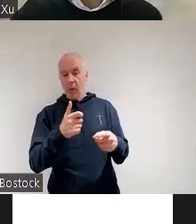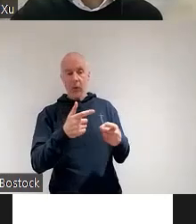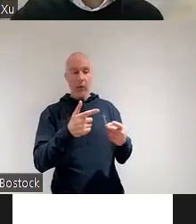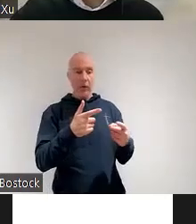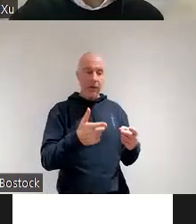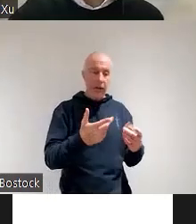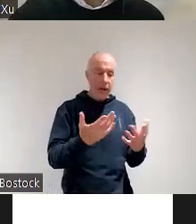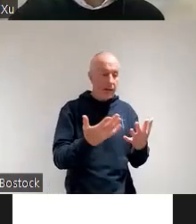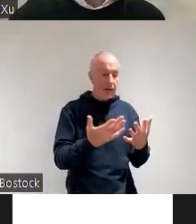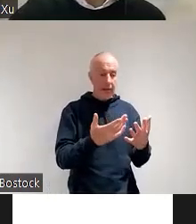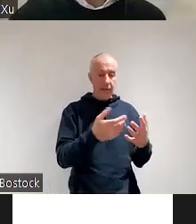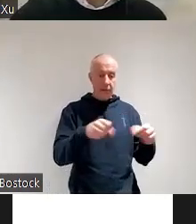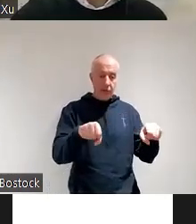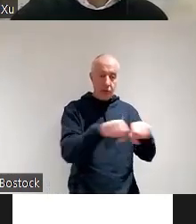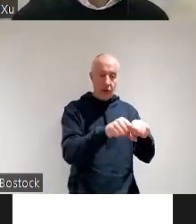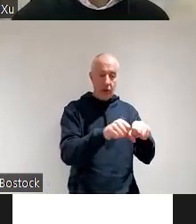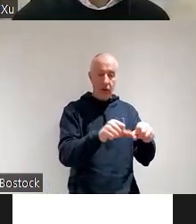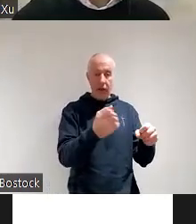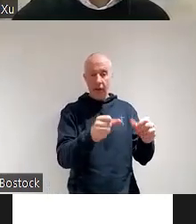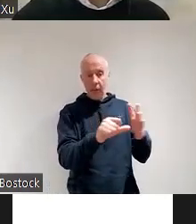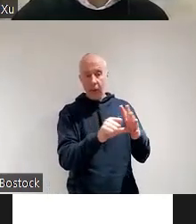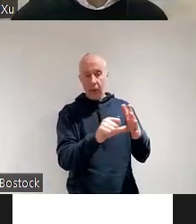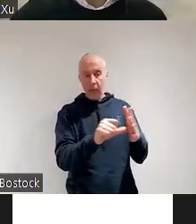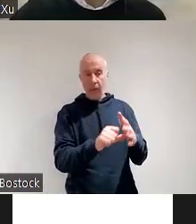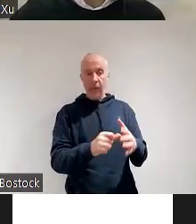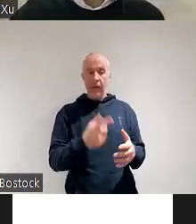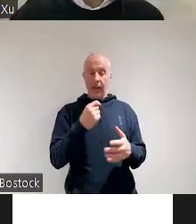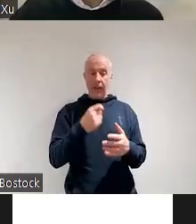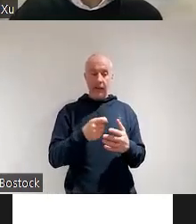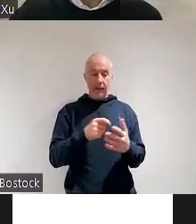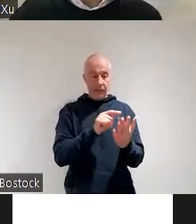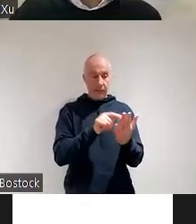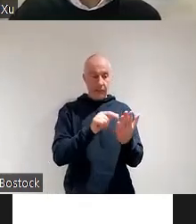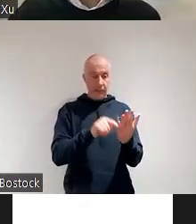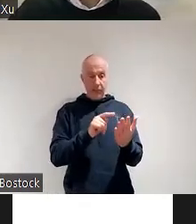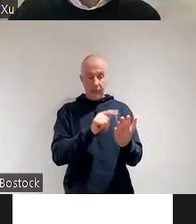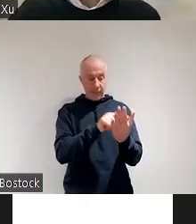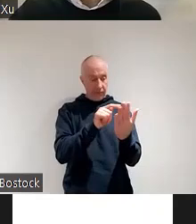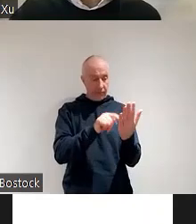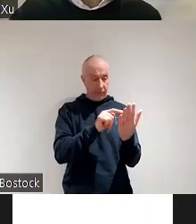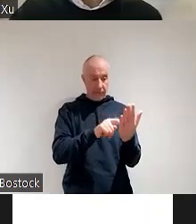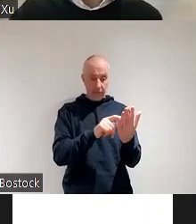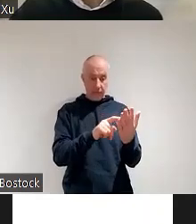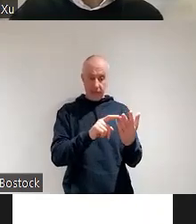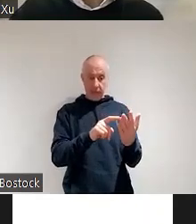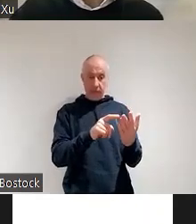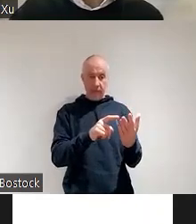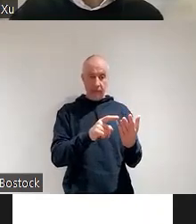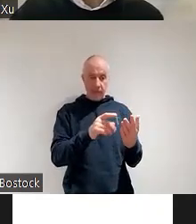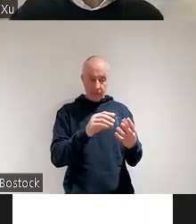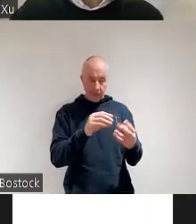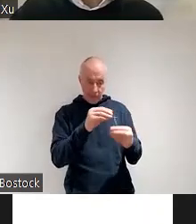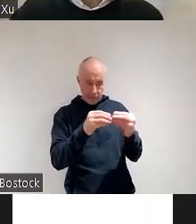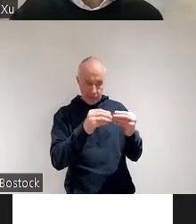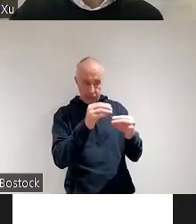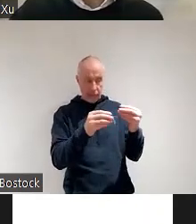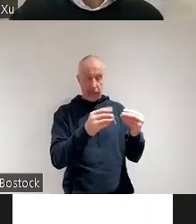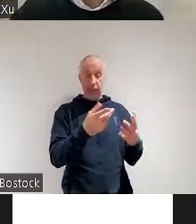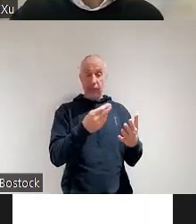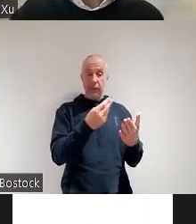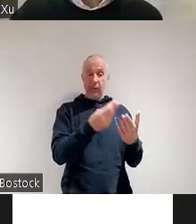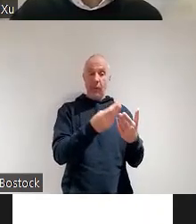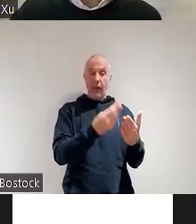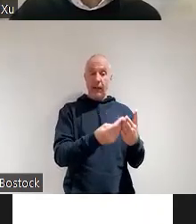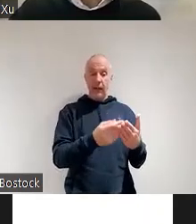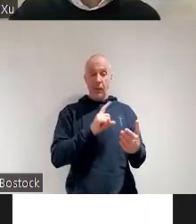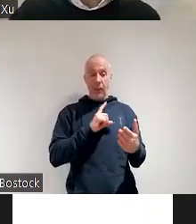problem on the charger. You can also have the controllership, but basically you can configure the charger in the way you like because you are the owner of